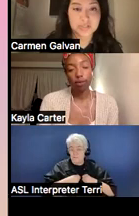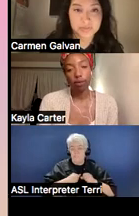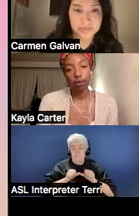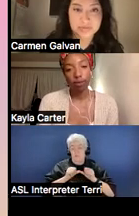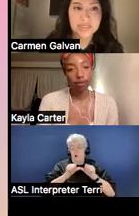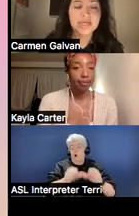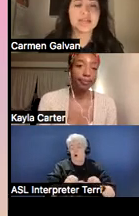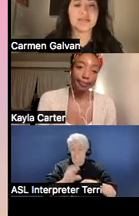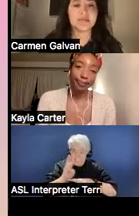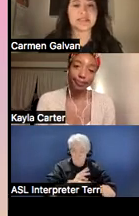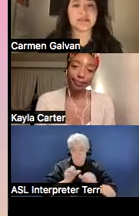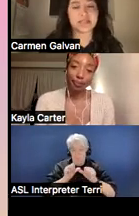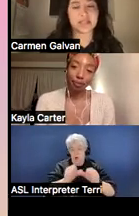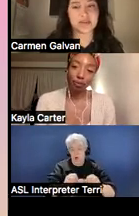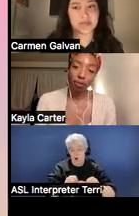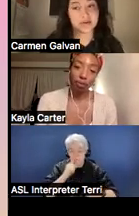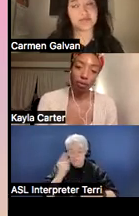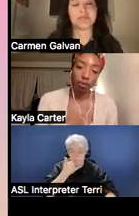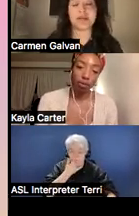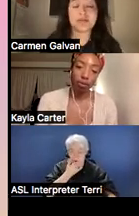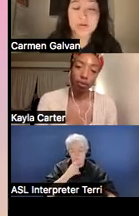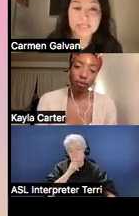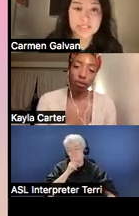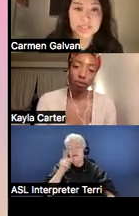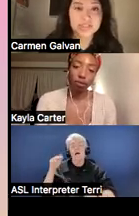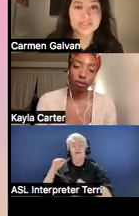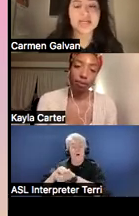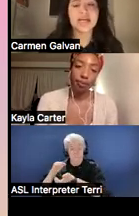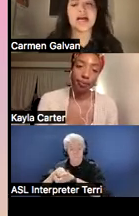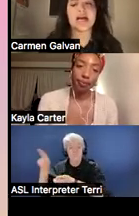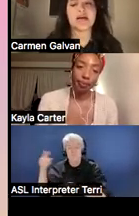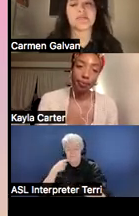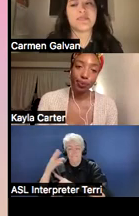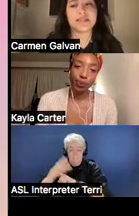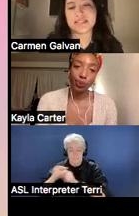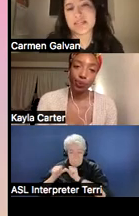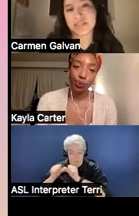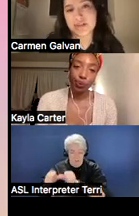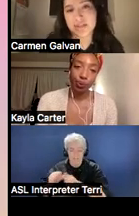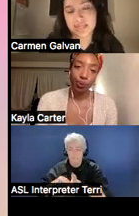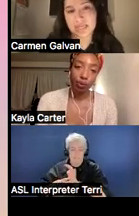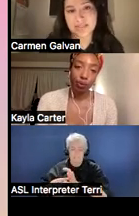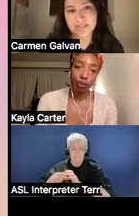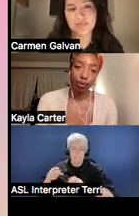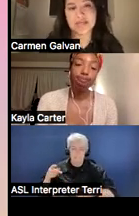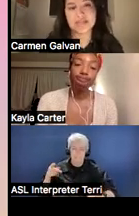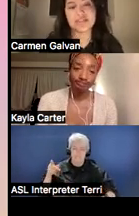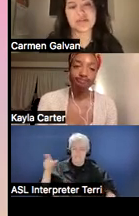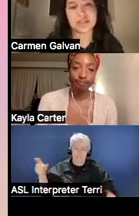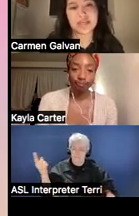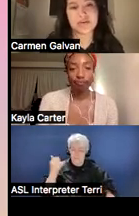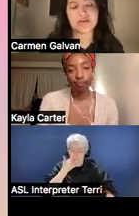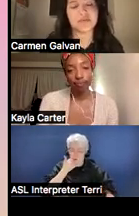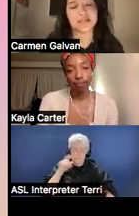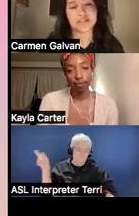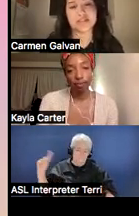not true. That may be something that you hear from medical practitioners, but that's actually not the case. And we